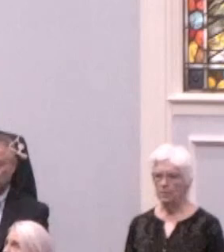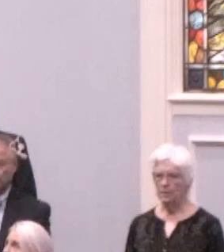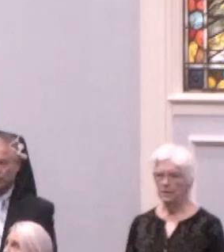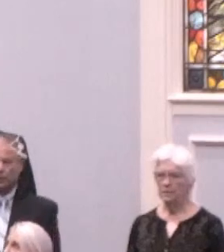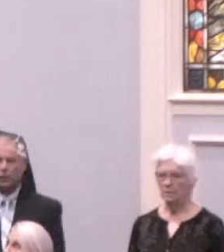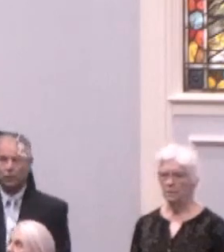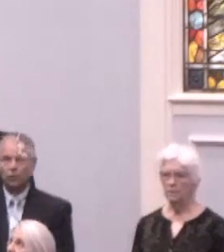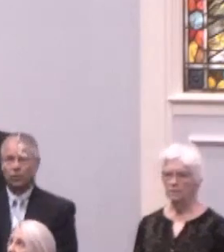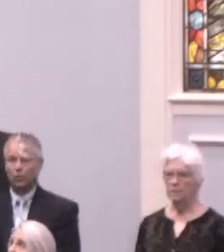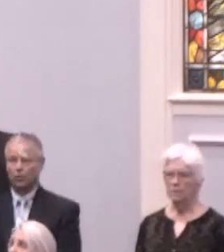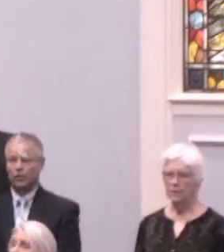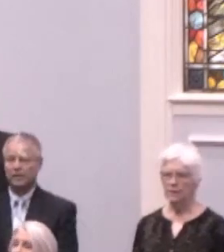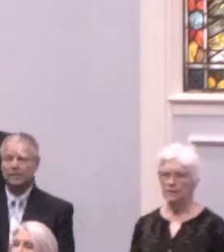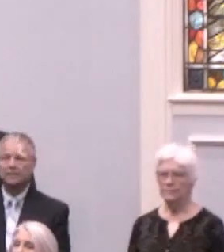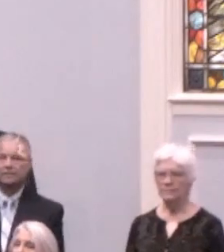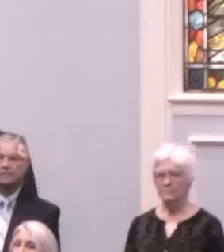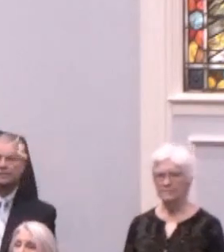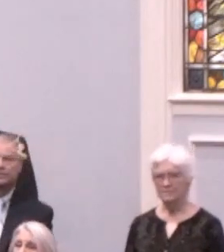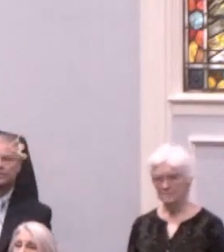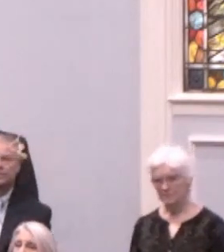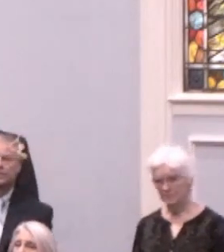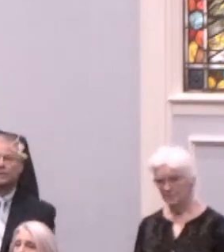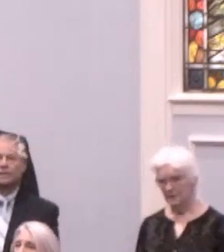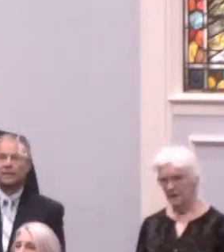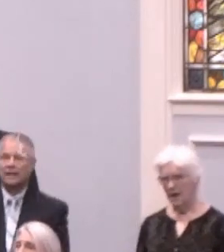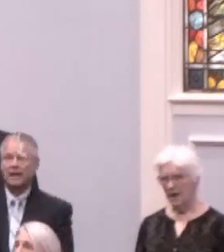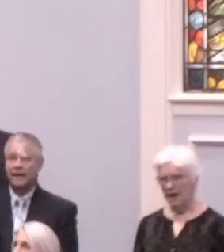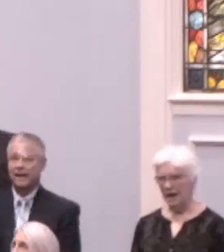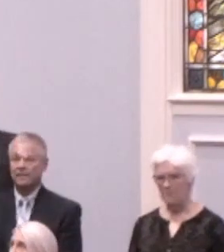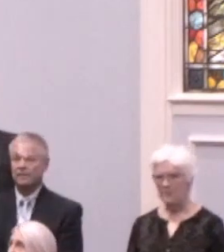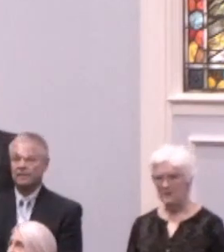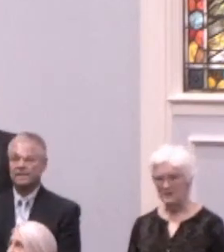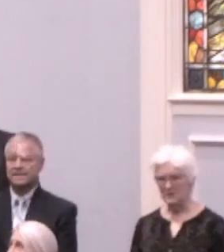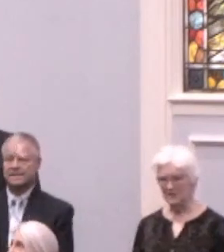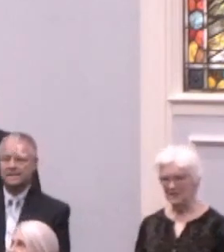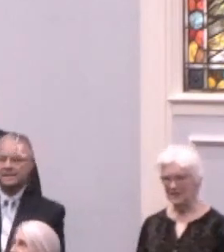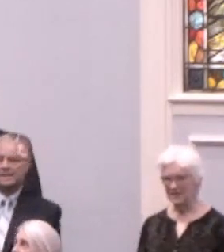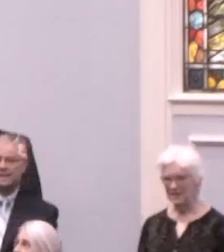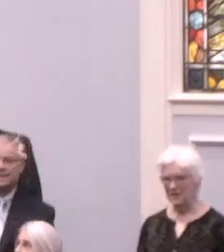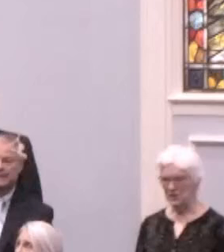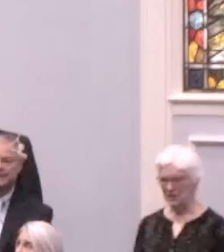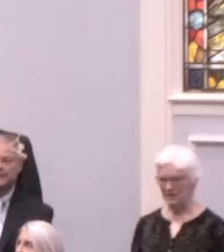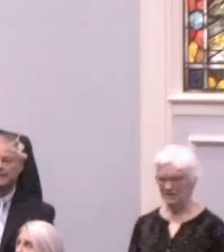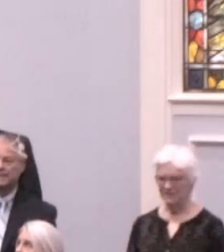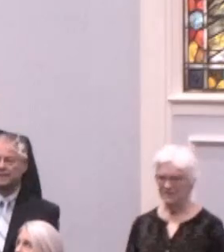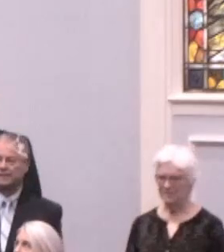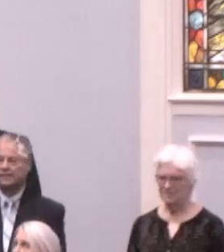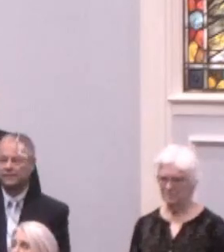Glory, glory, I've been seen.